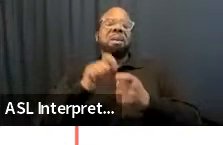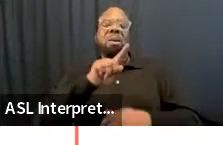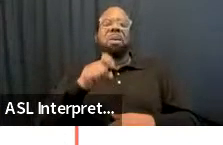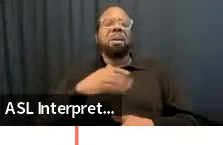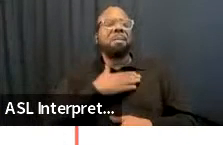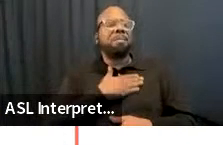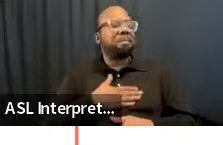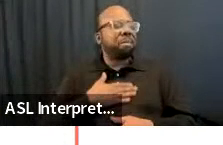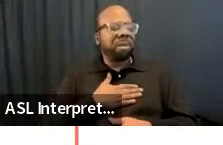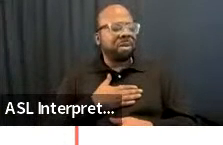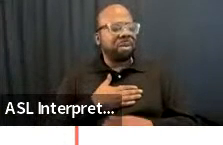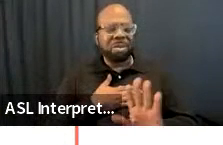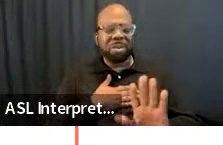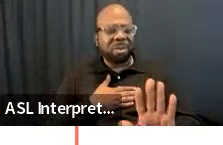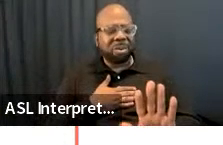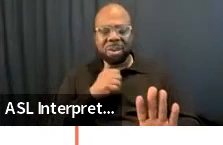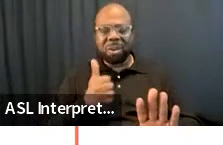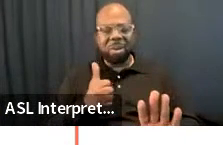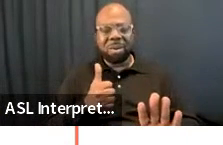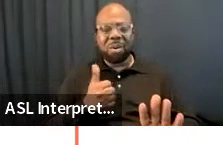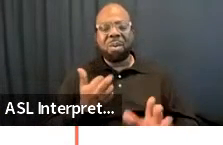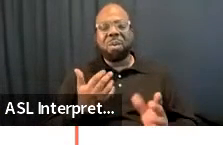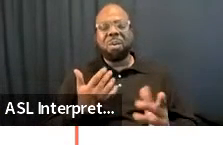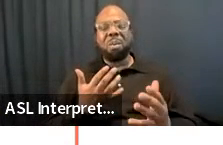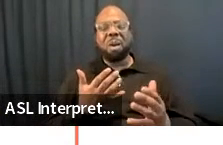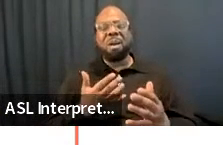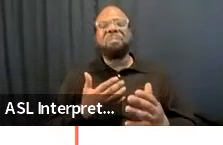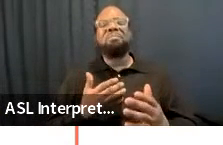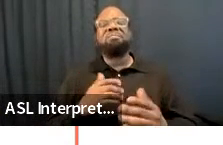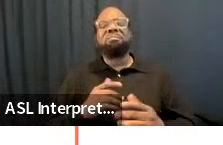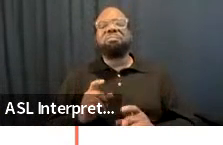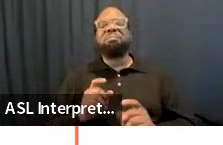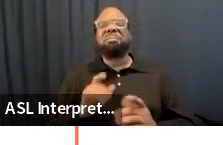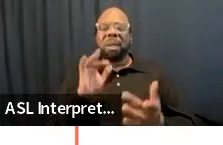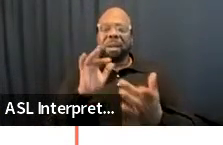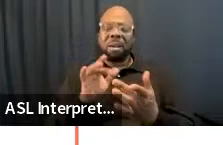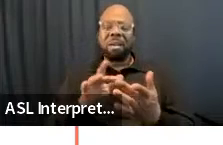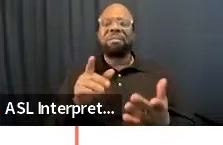don't hesitate to reach out so we can be a resource and a help for you.